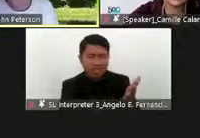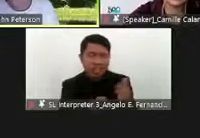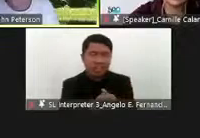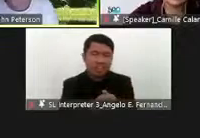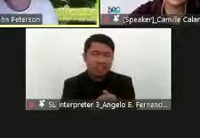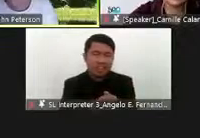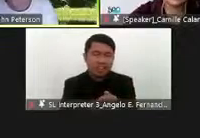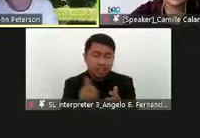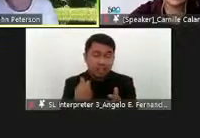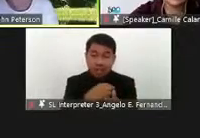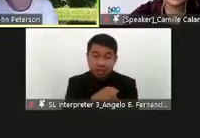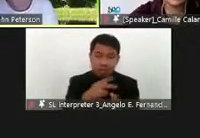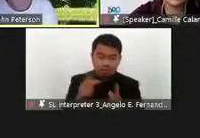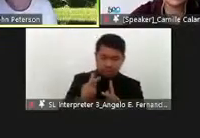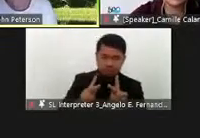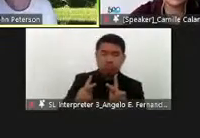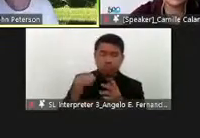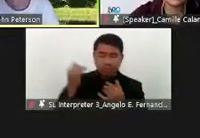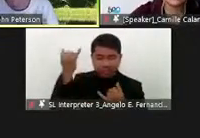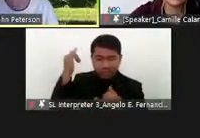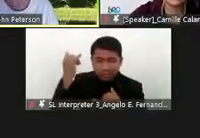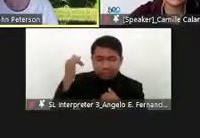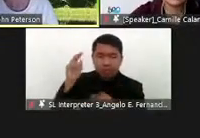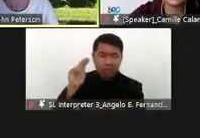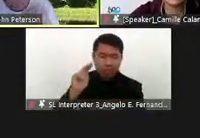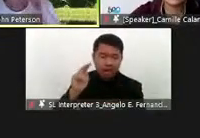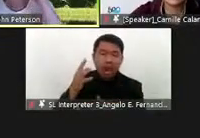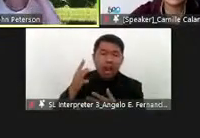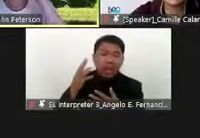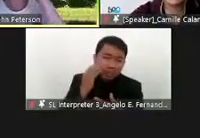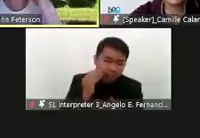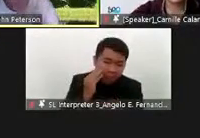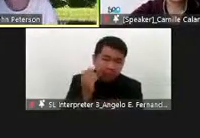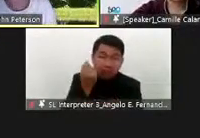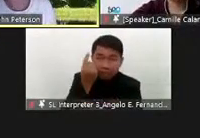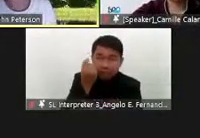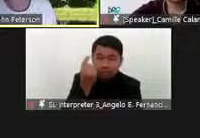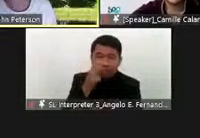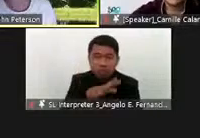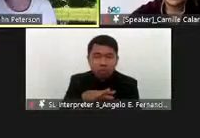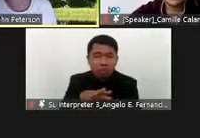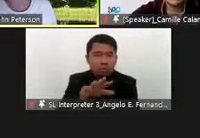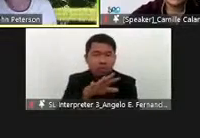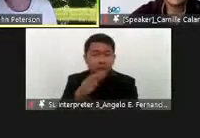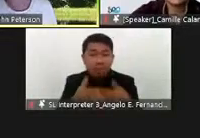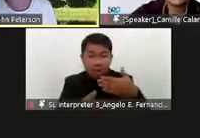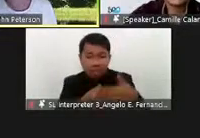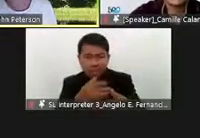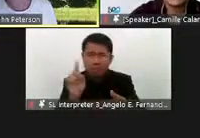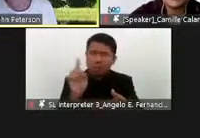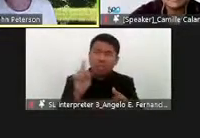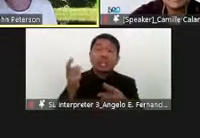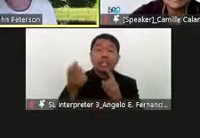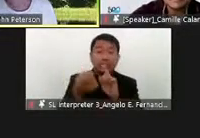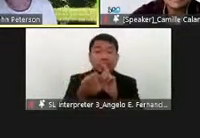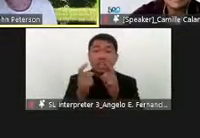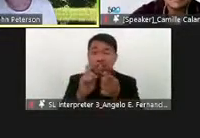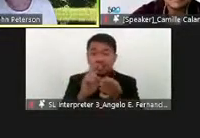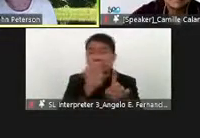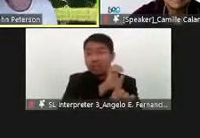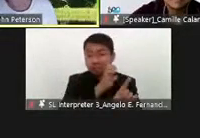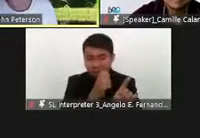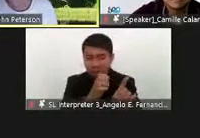as indigenous people, we learn how to experience and understand those processes and changes. So